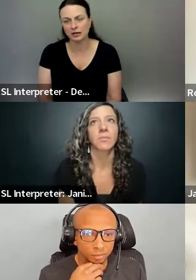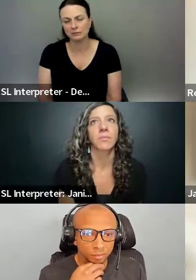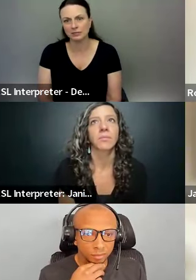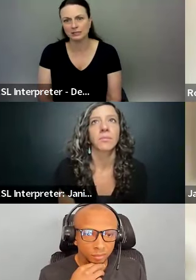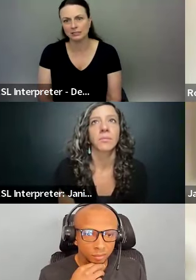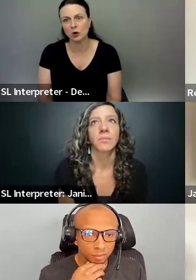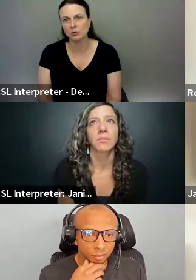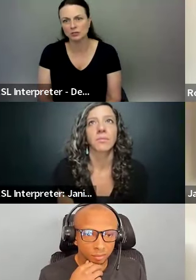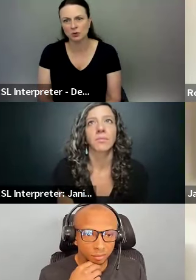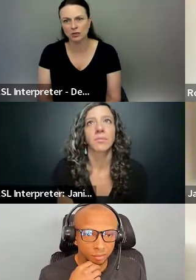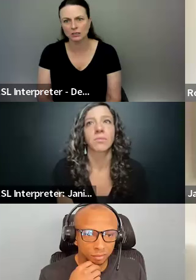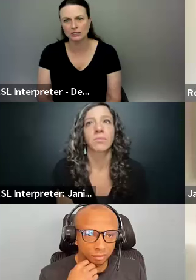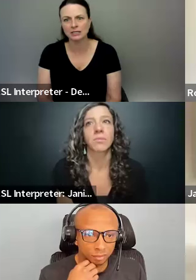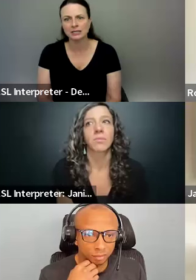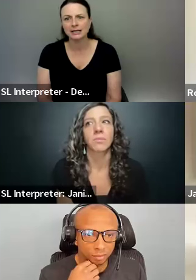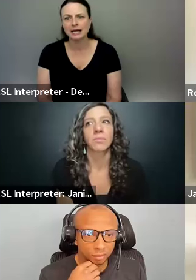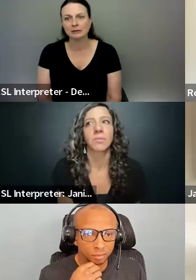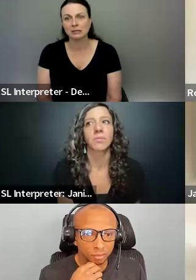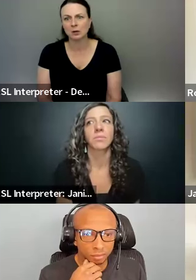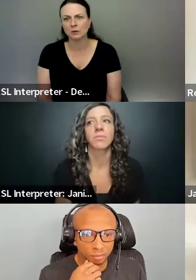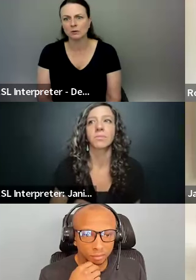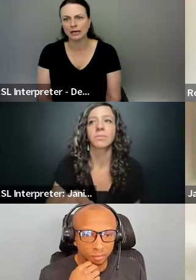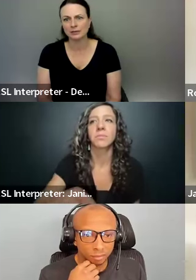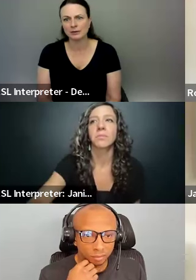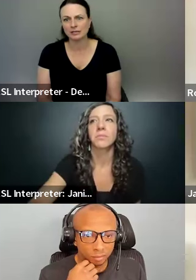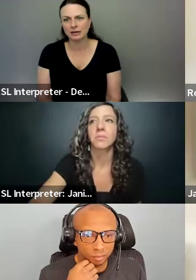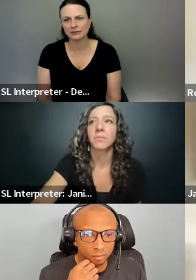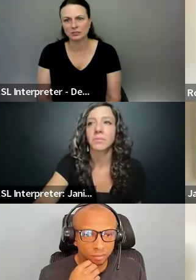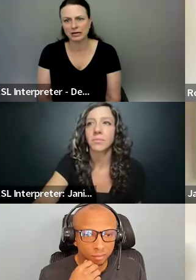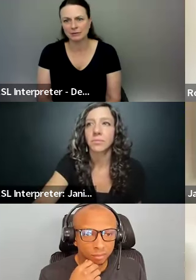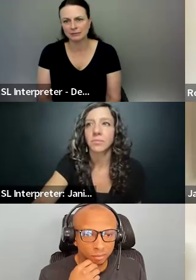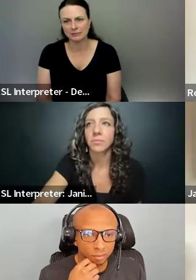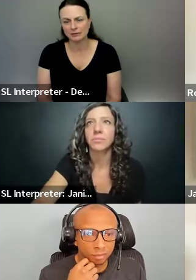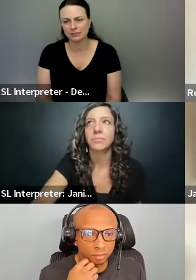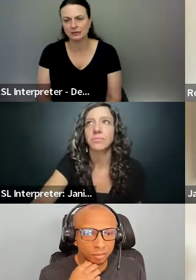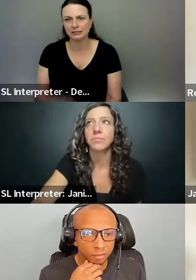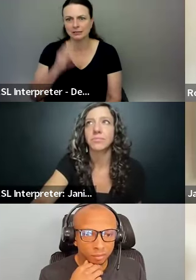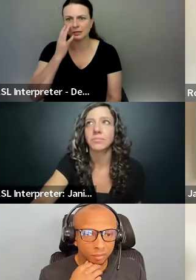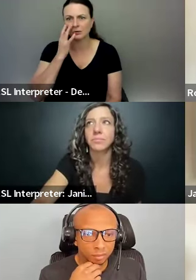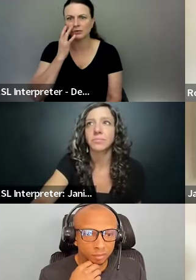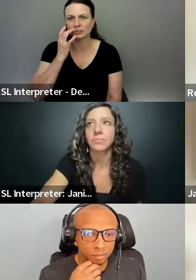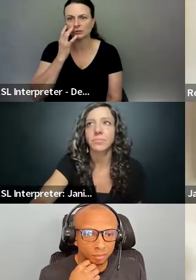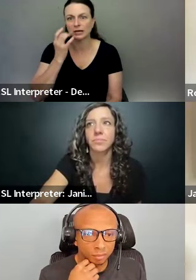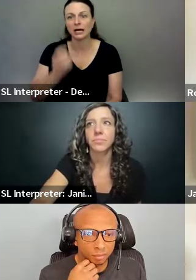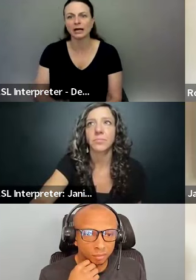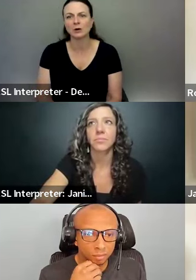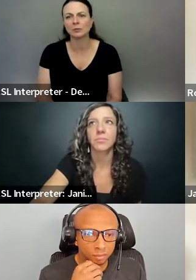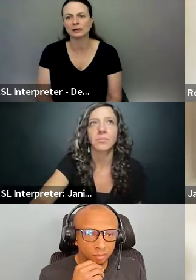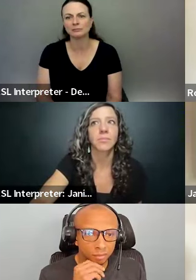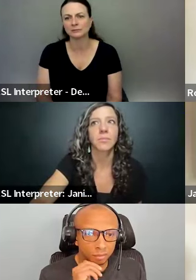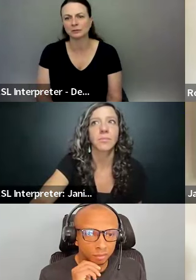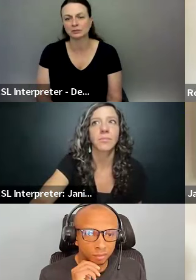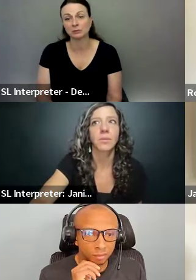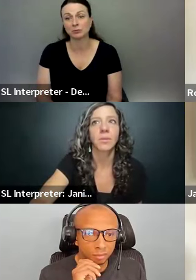vendors because it's open source. And I was like, oh, okay. So that was kind of my first time. And I didn't know what to do. And I